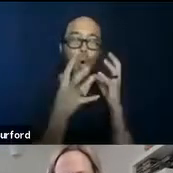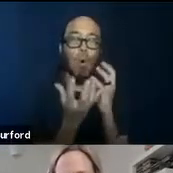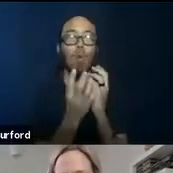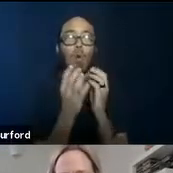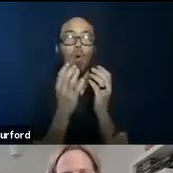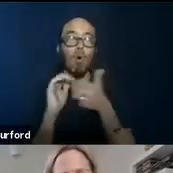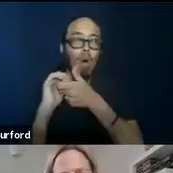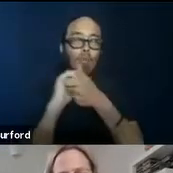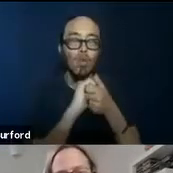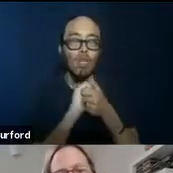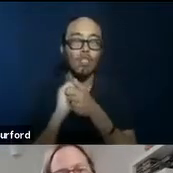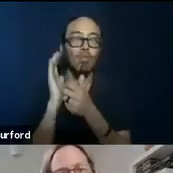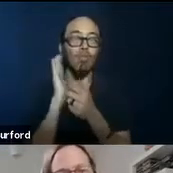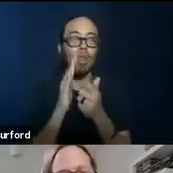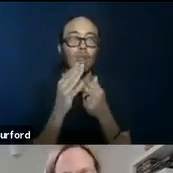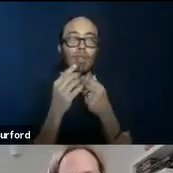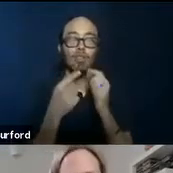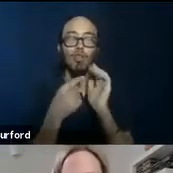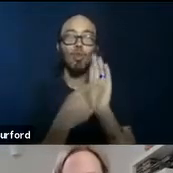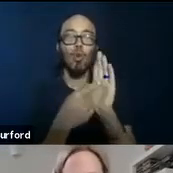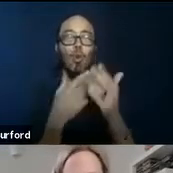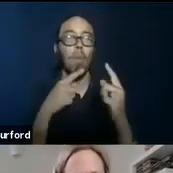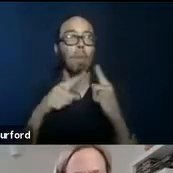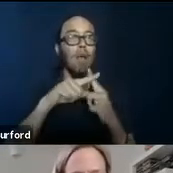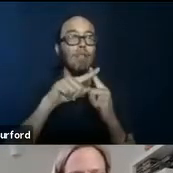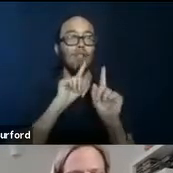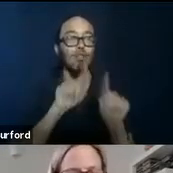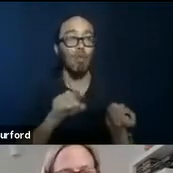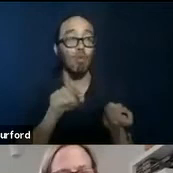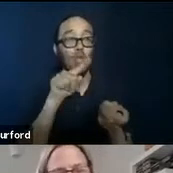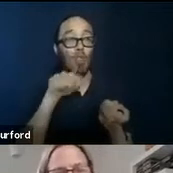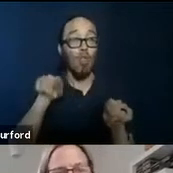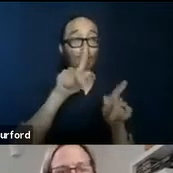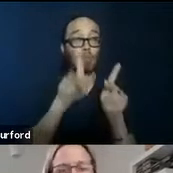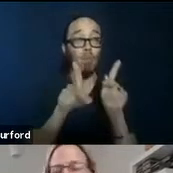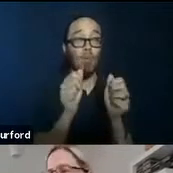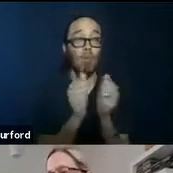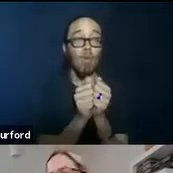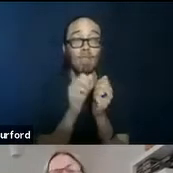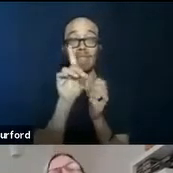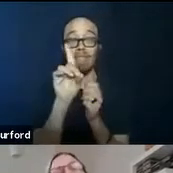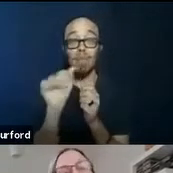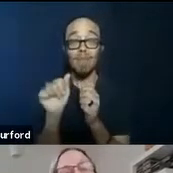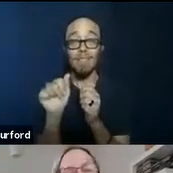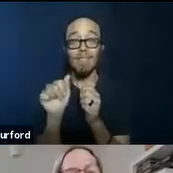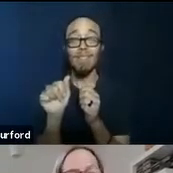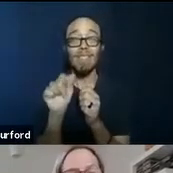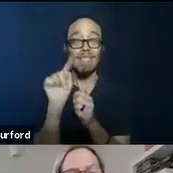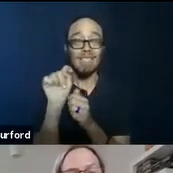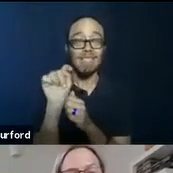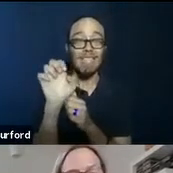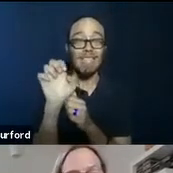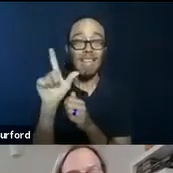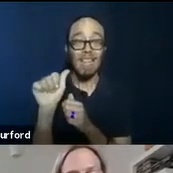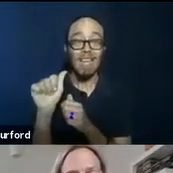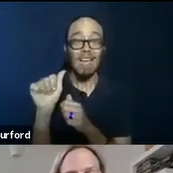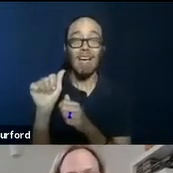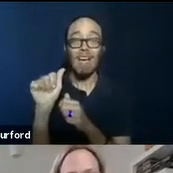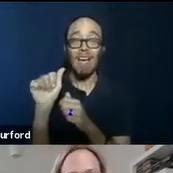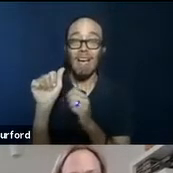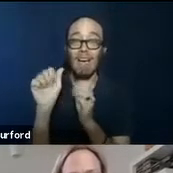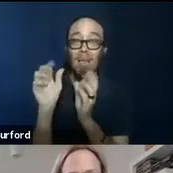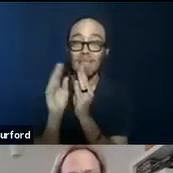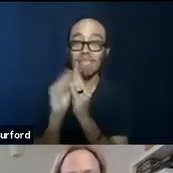really positive results. And for those with disabilities, advances in telemedicine make seeing a doctor from the comfort of your home